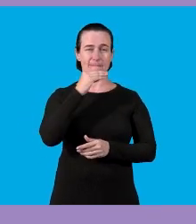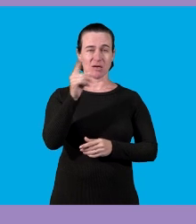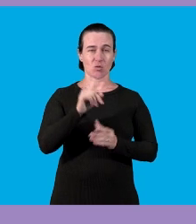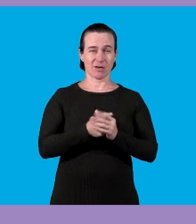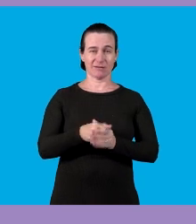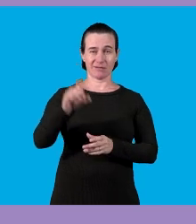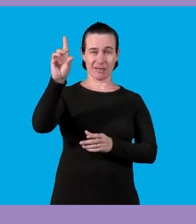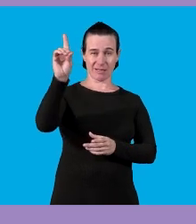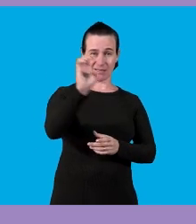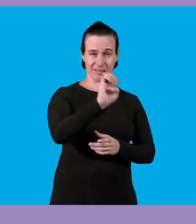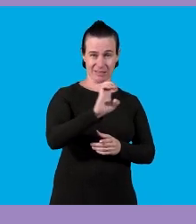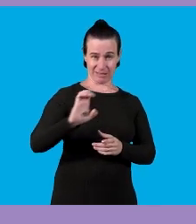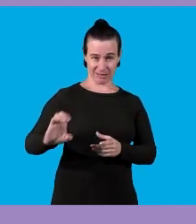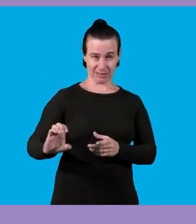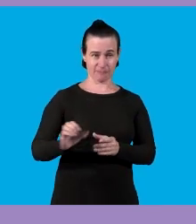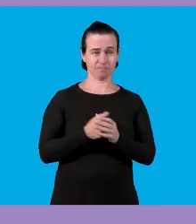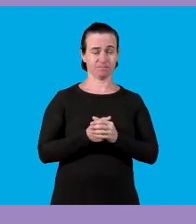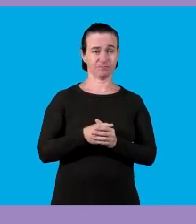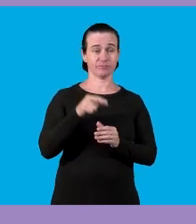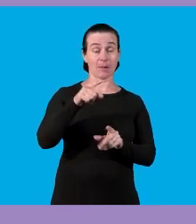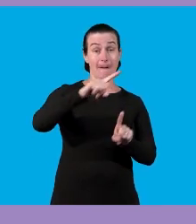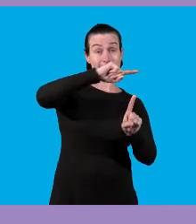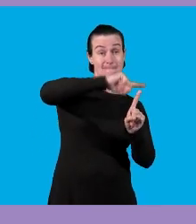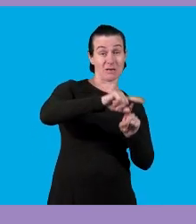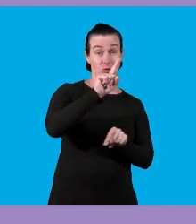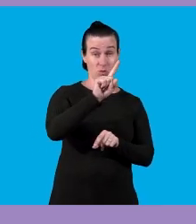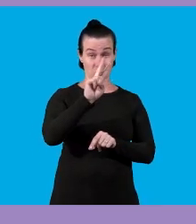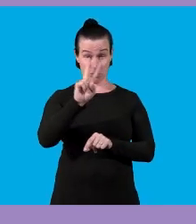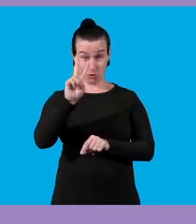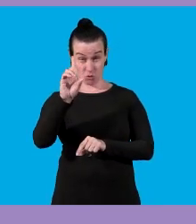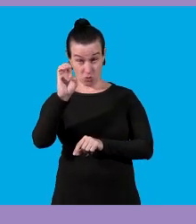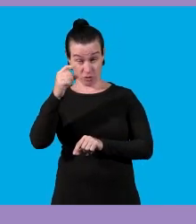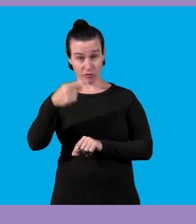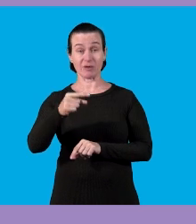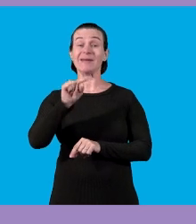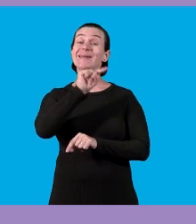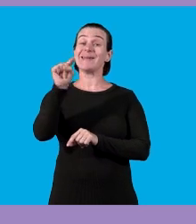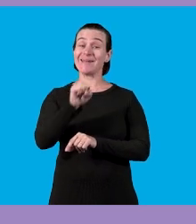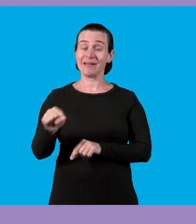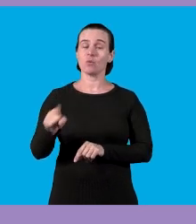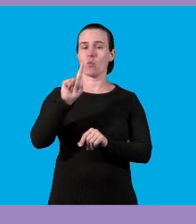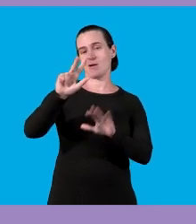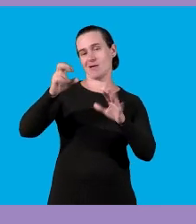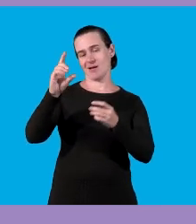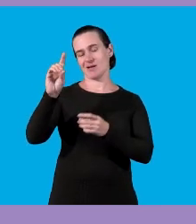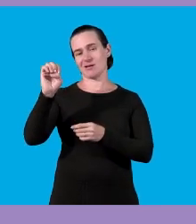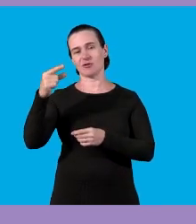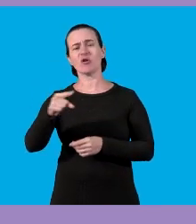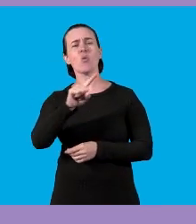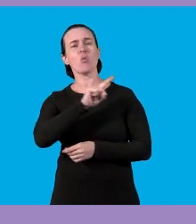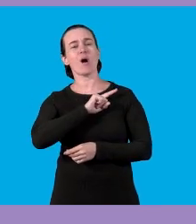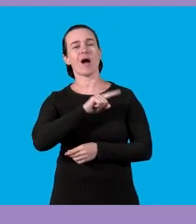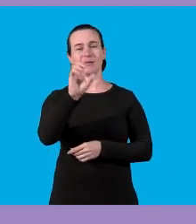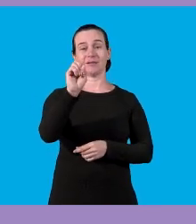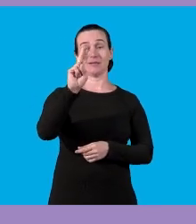angle DEC plus 122 degrees equals to 180. These